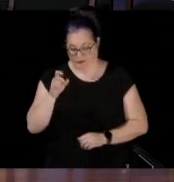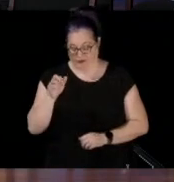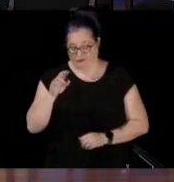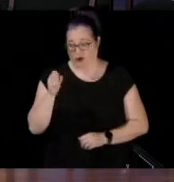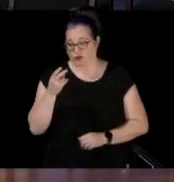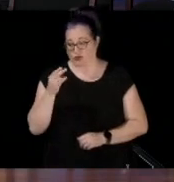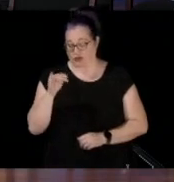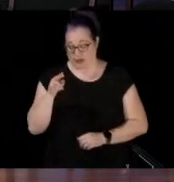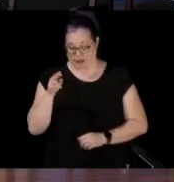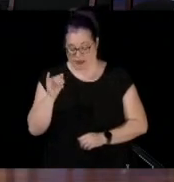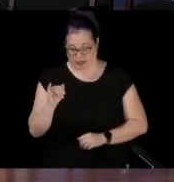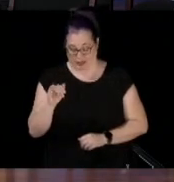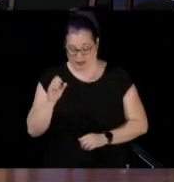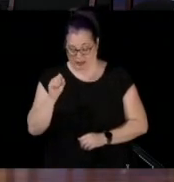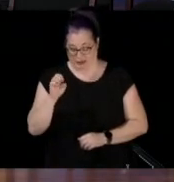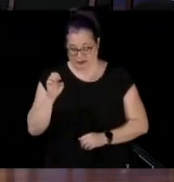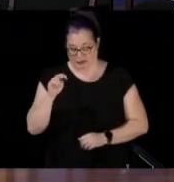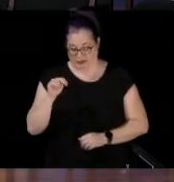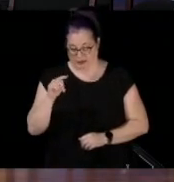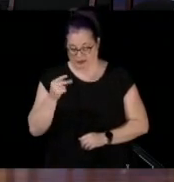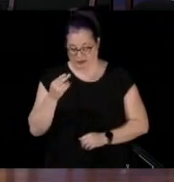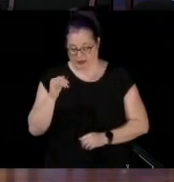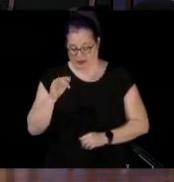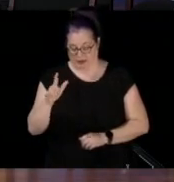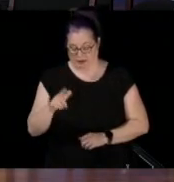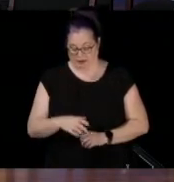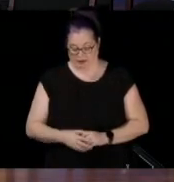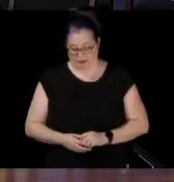Varshini Senthil.